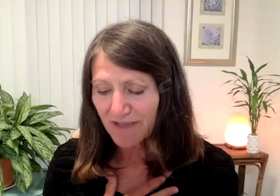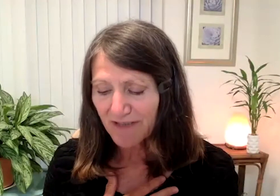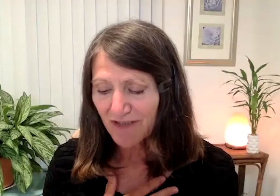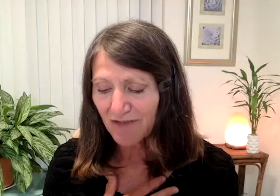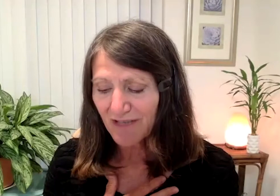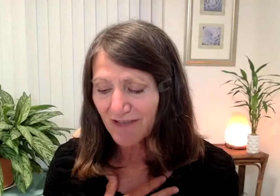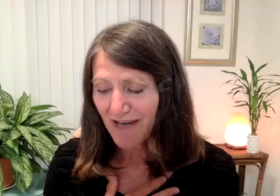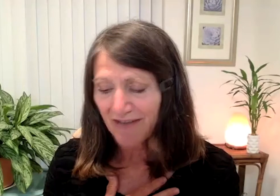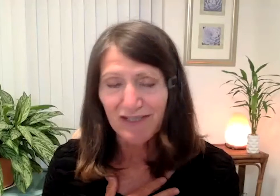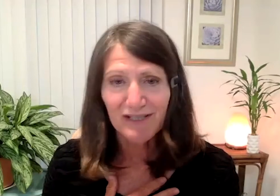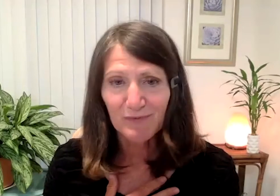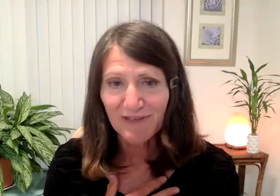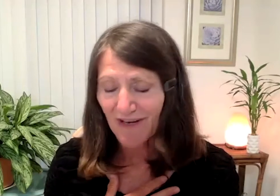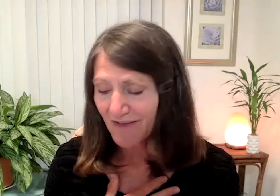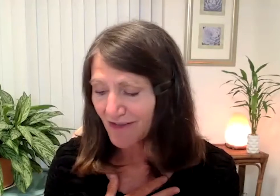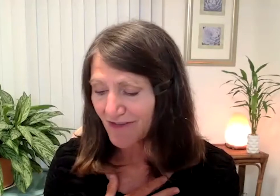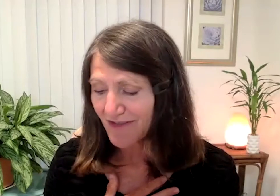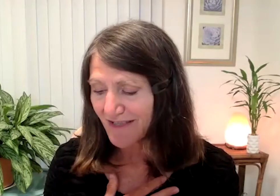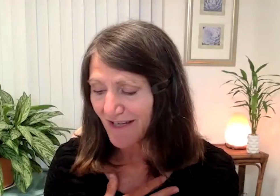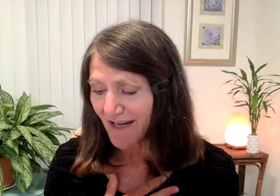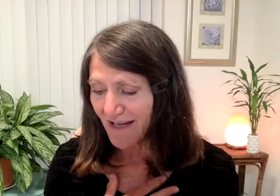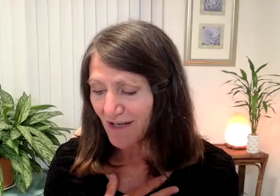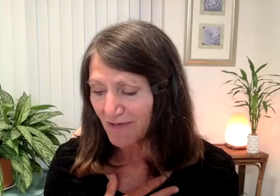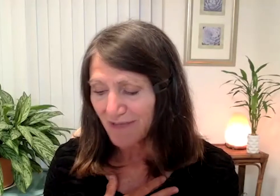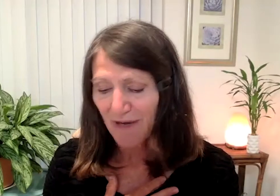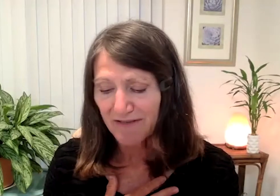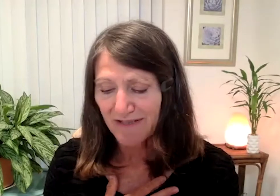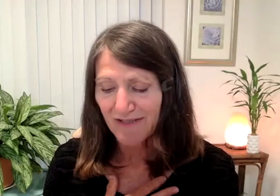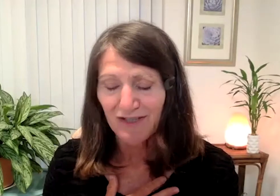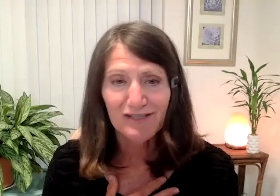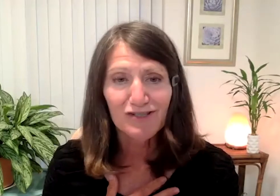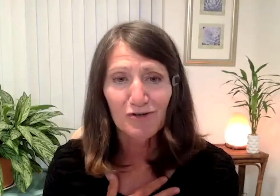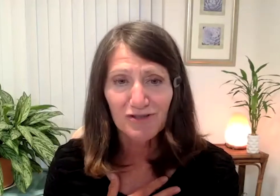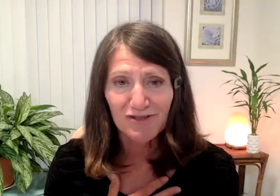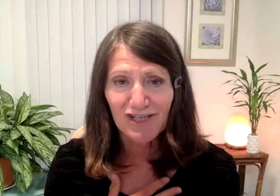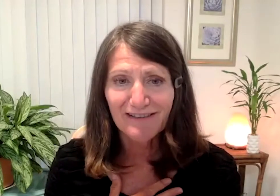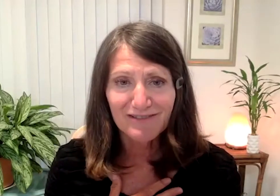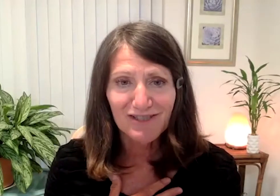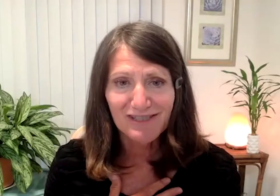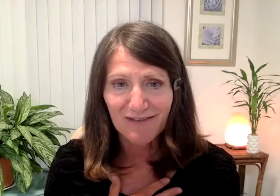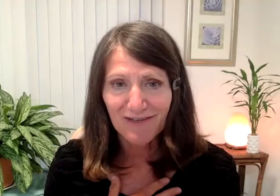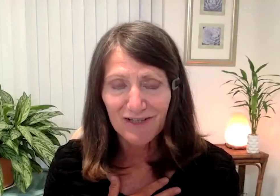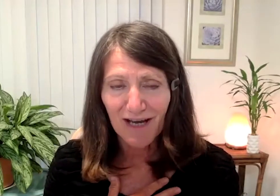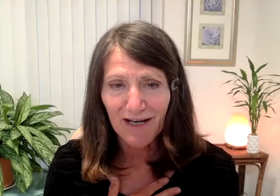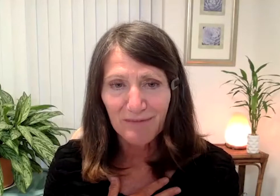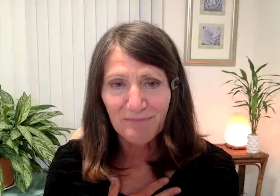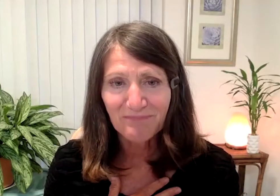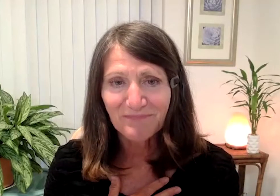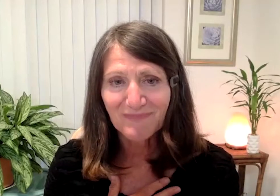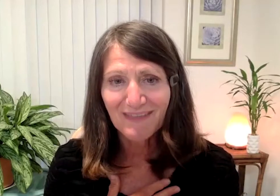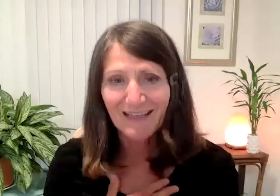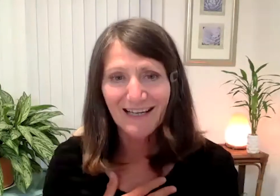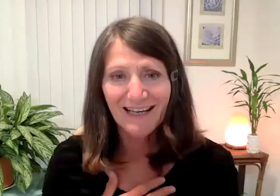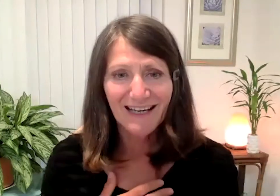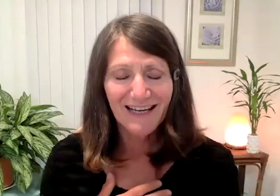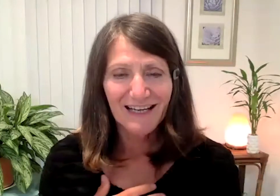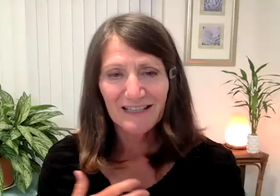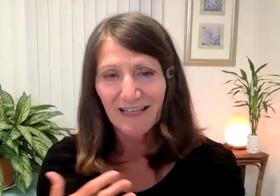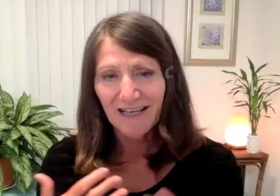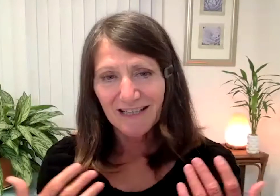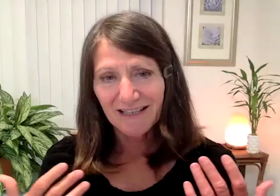we bring to interactions with others and our responses to the social challenges of our time.